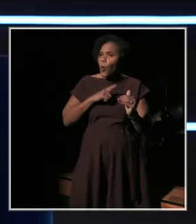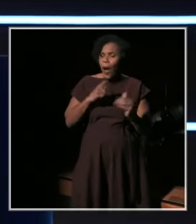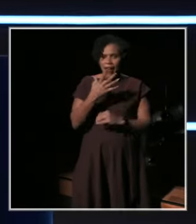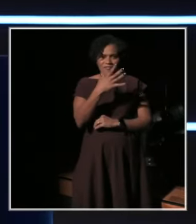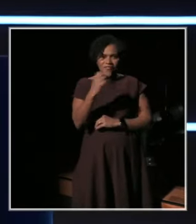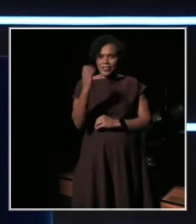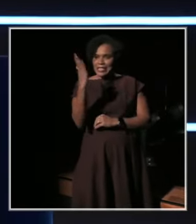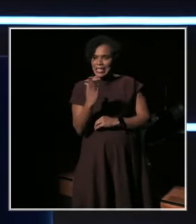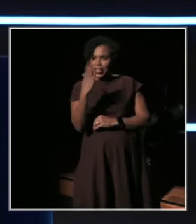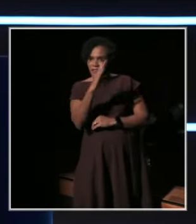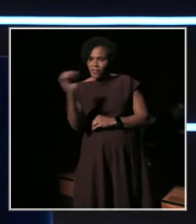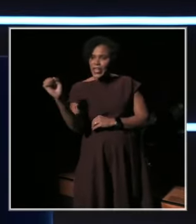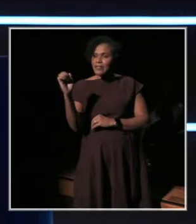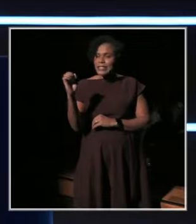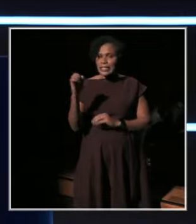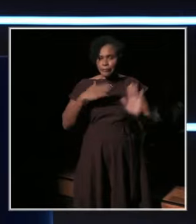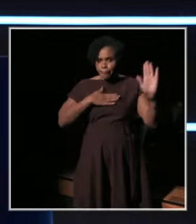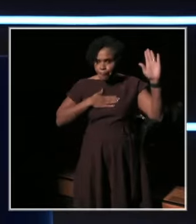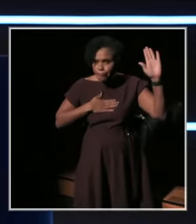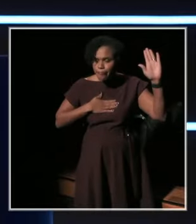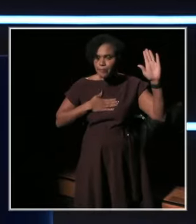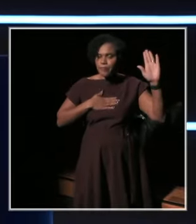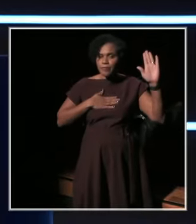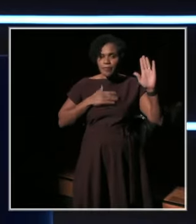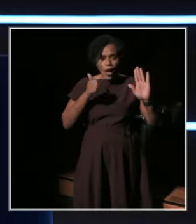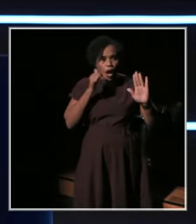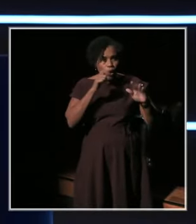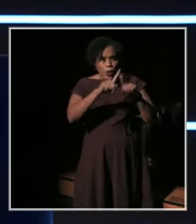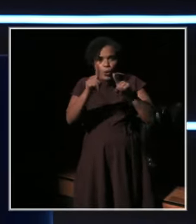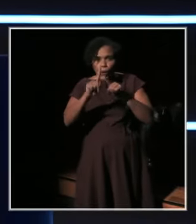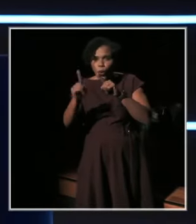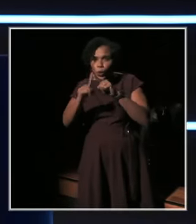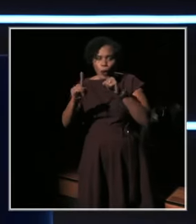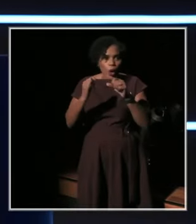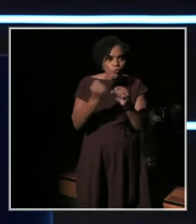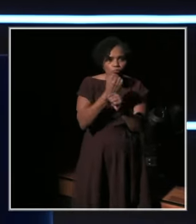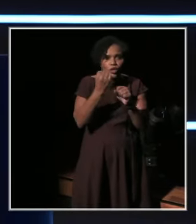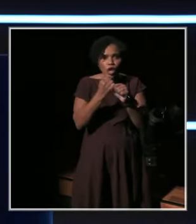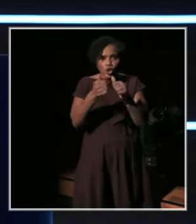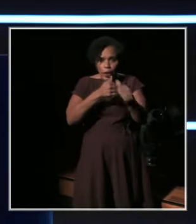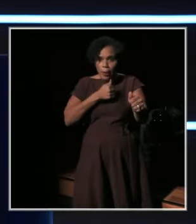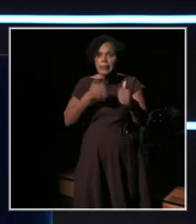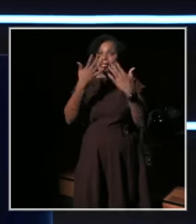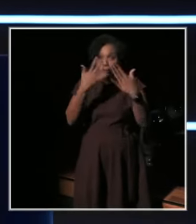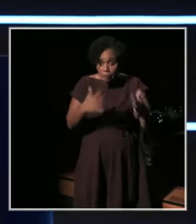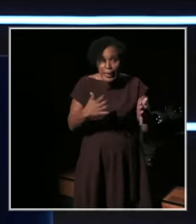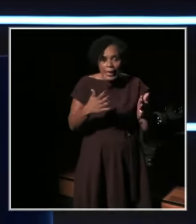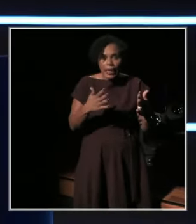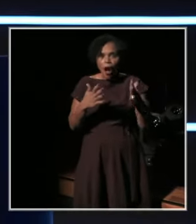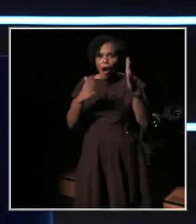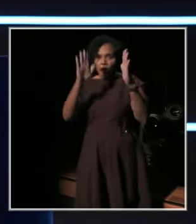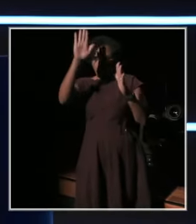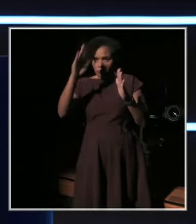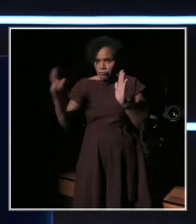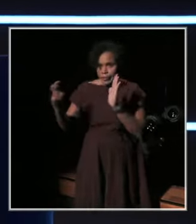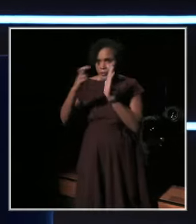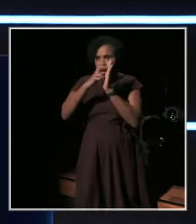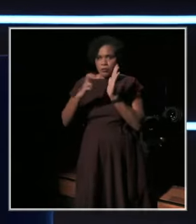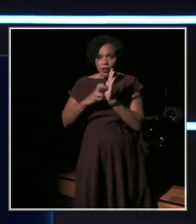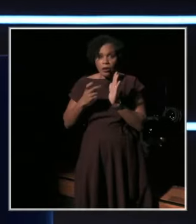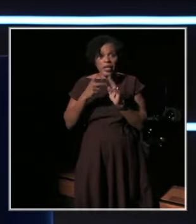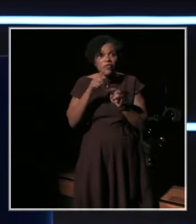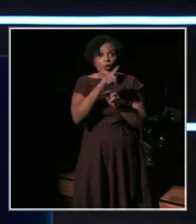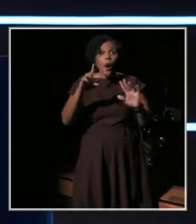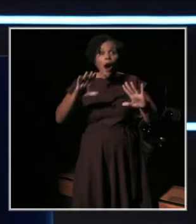I know many of the organizations and production companies in this room have already signed up to this. And if you haven't, what's stopping you?